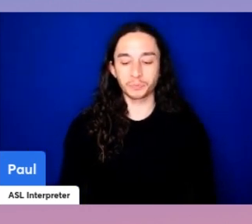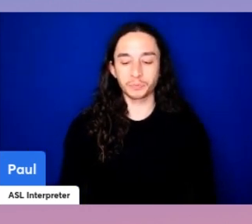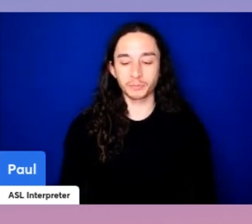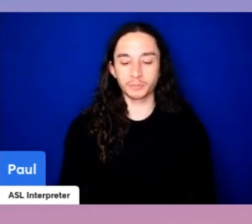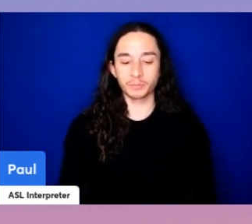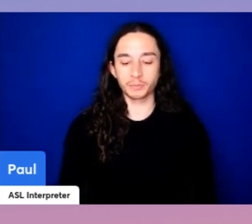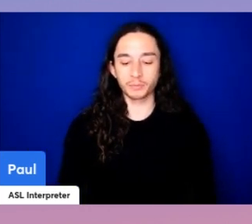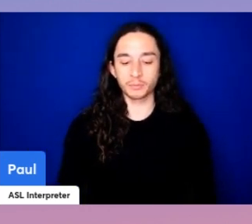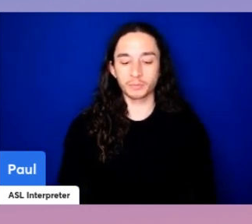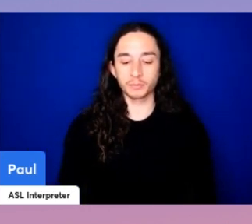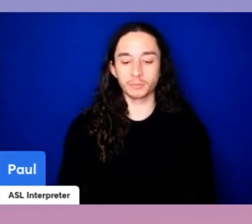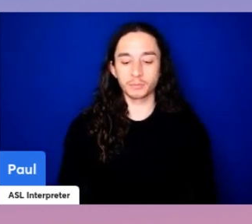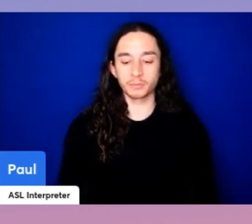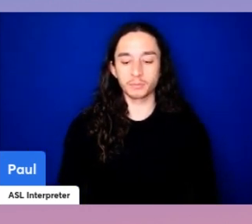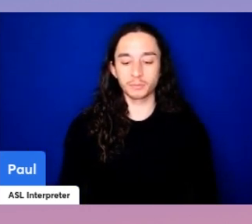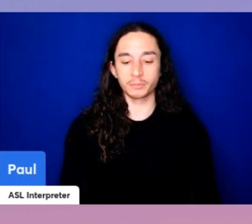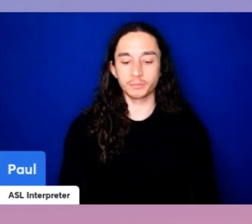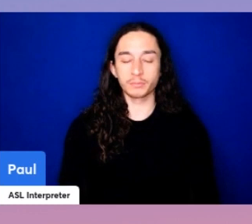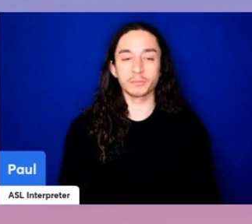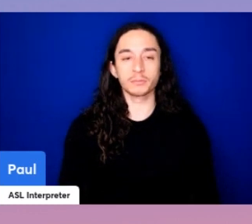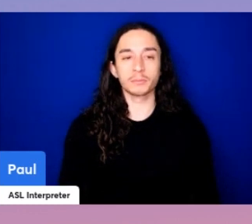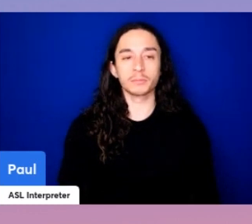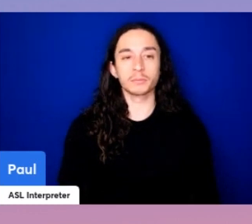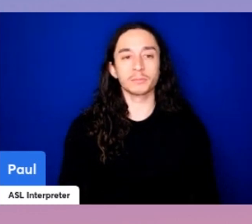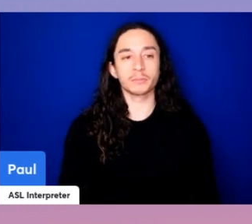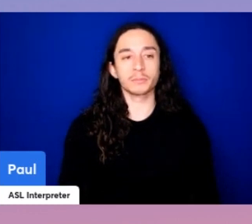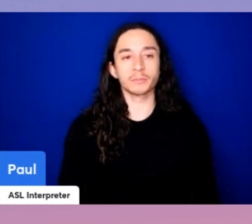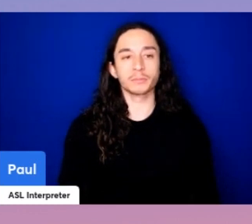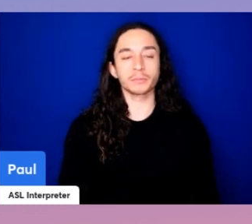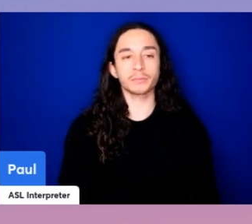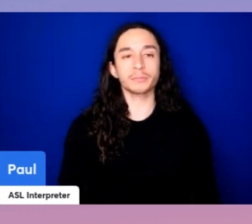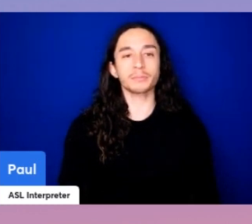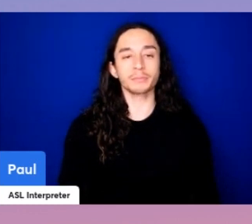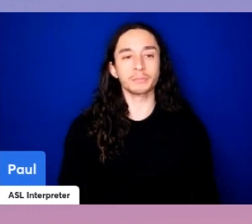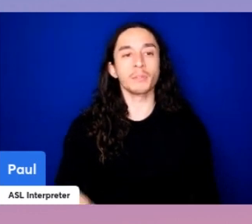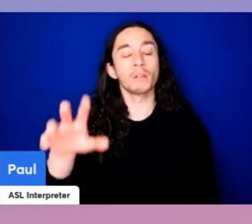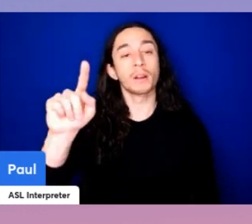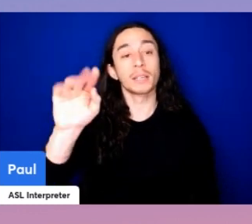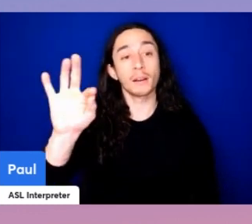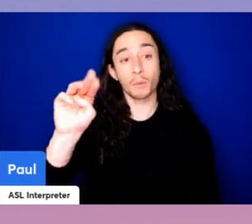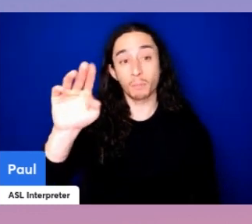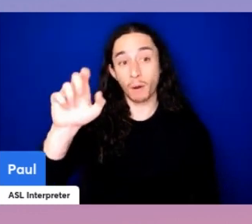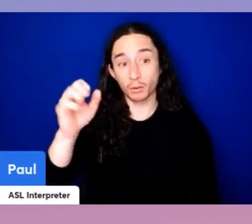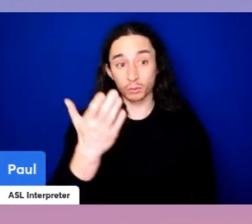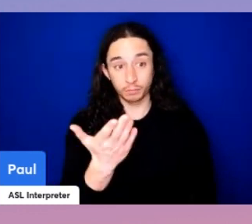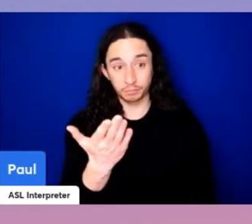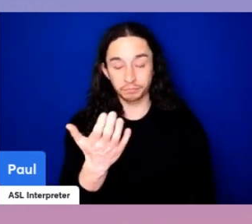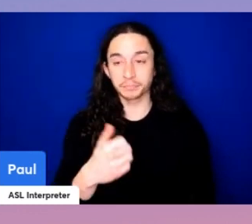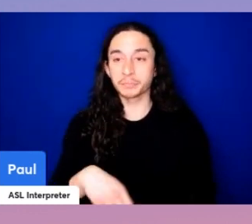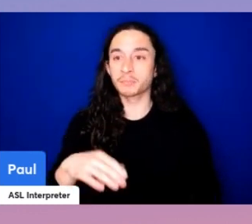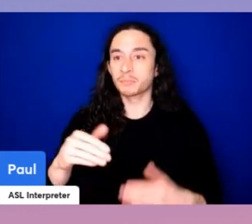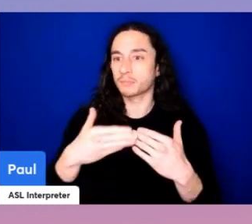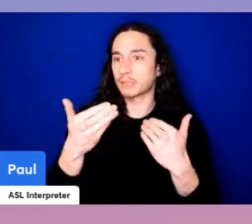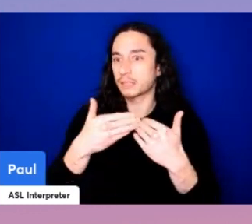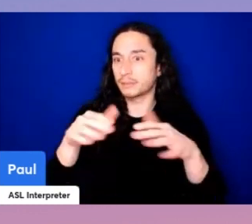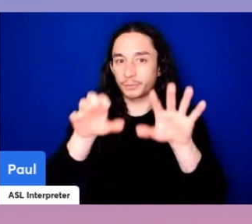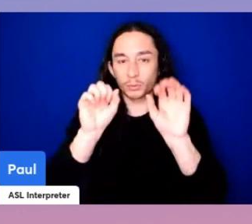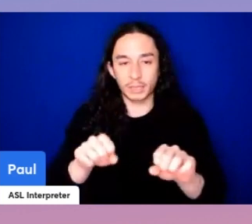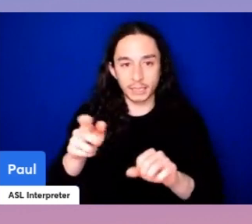Okay, Terraform modules itself, usually we can say is a way